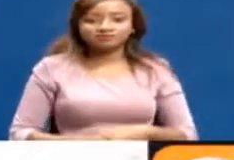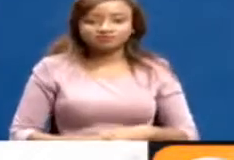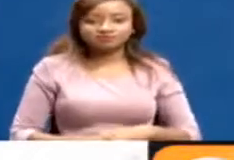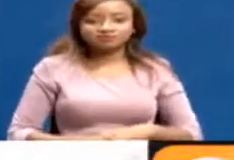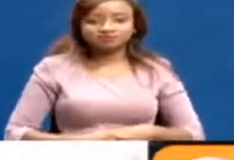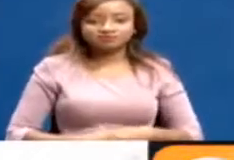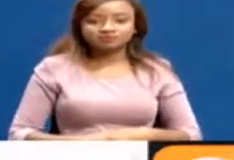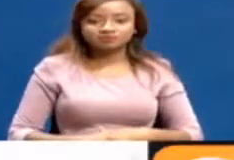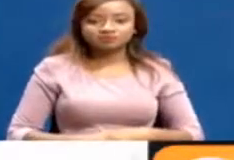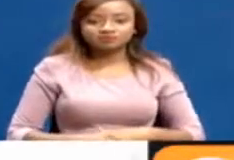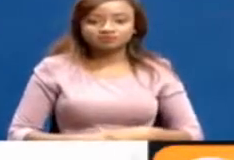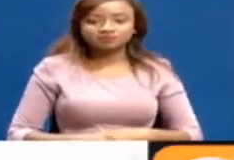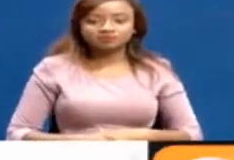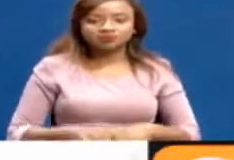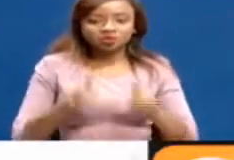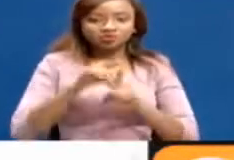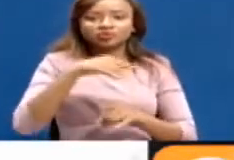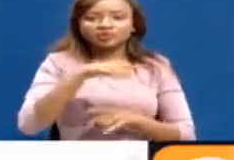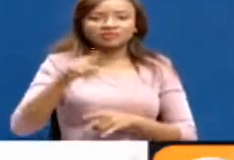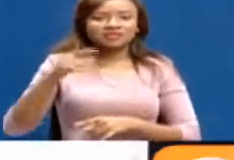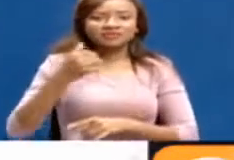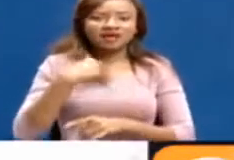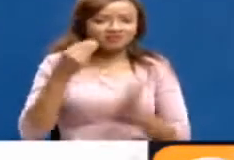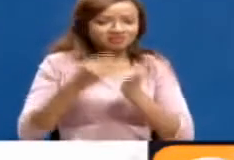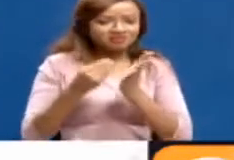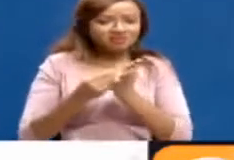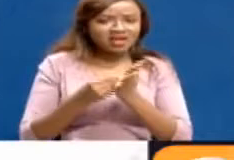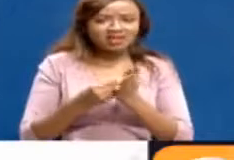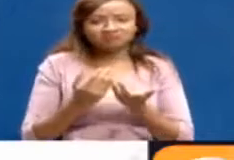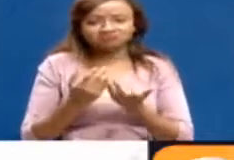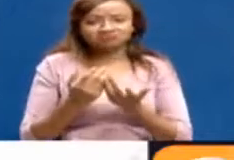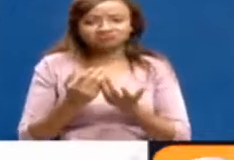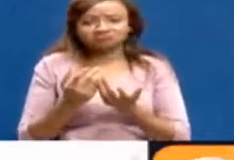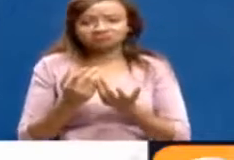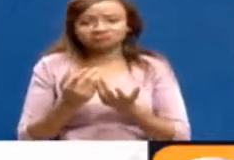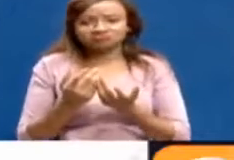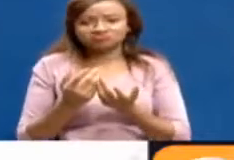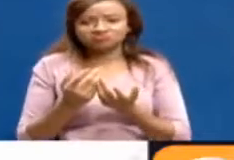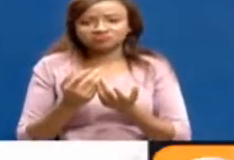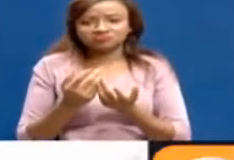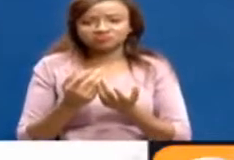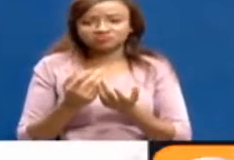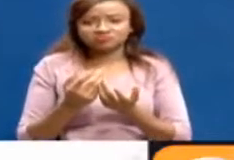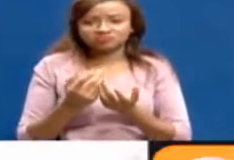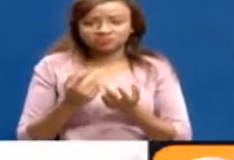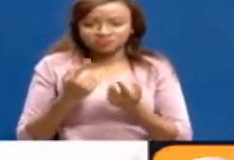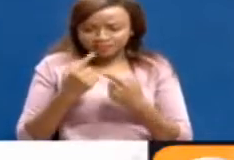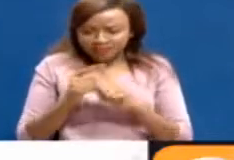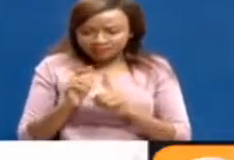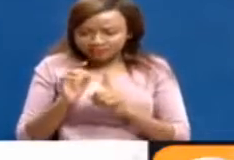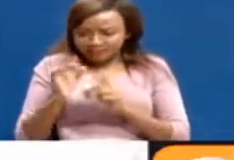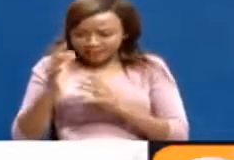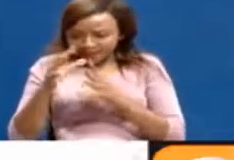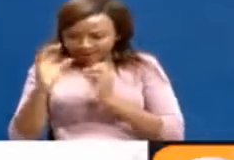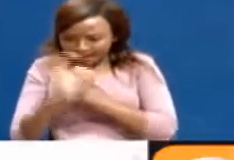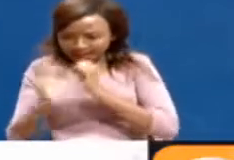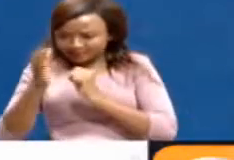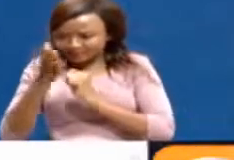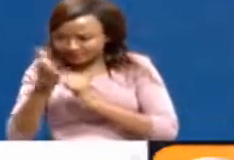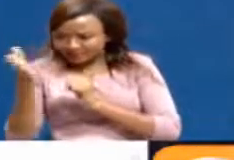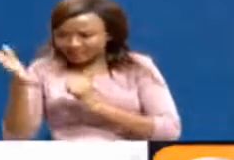bill, of course, they have a lot of money. They have $2 trillion. But if you look at it, they are so detailed in terms of the kind of support they can give to